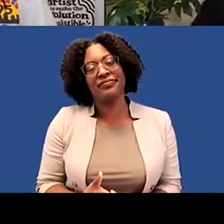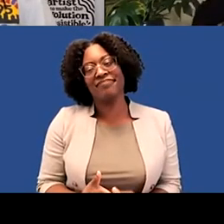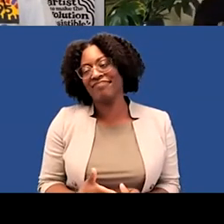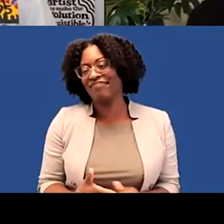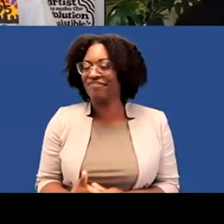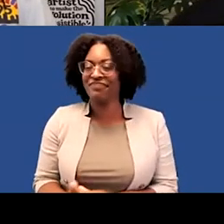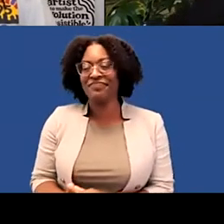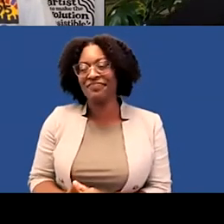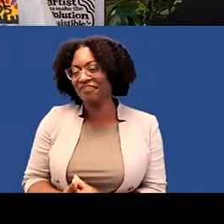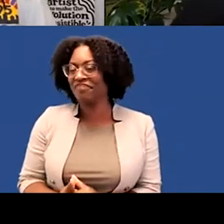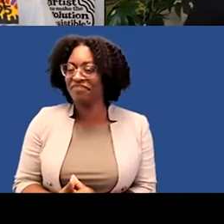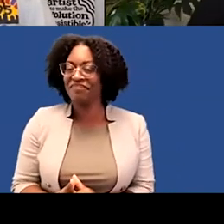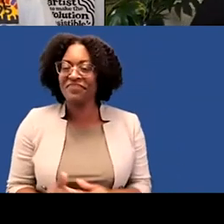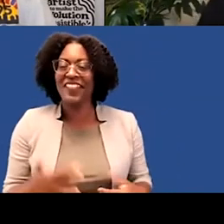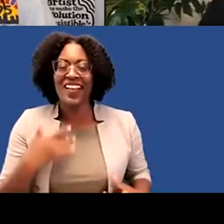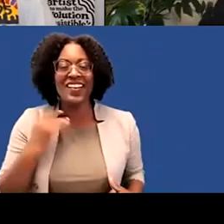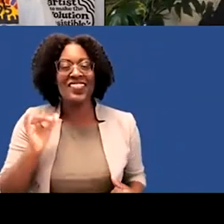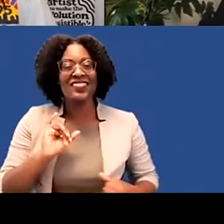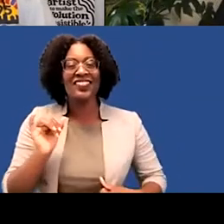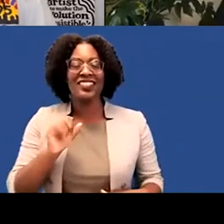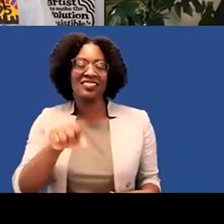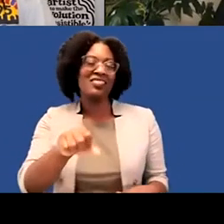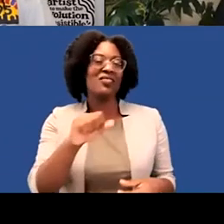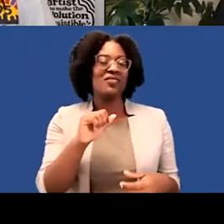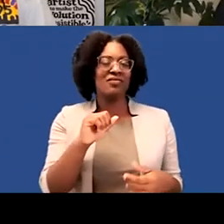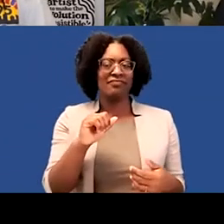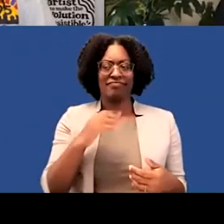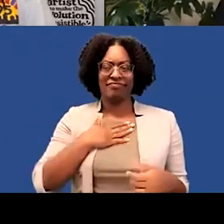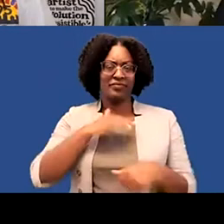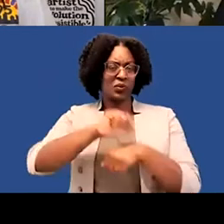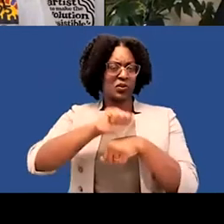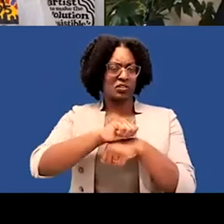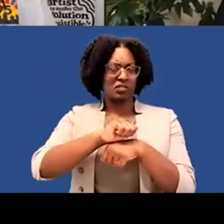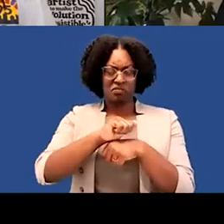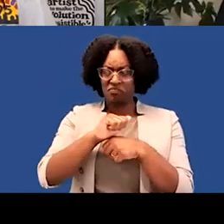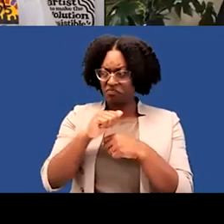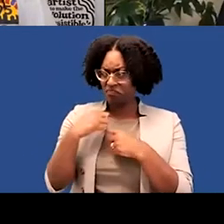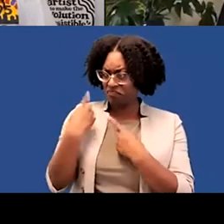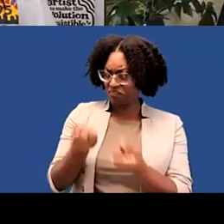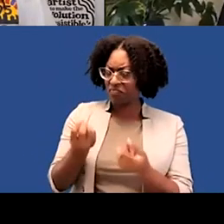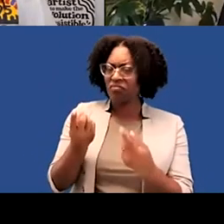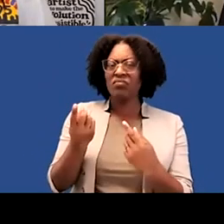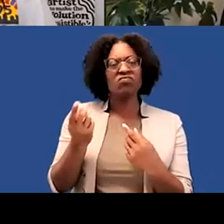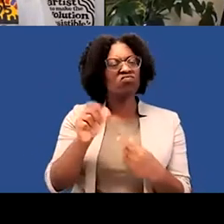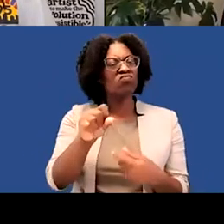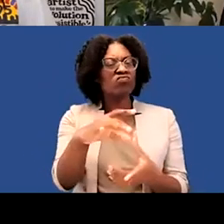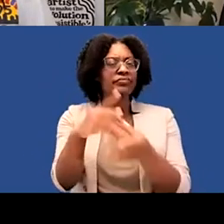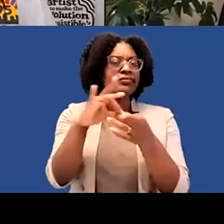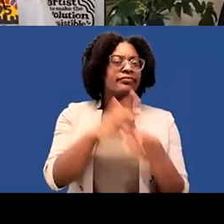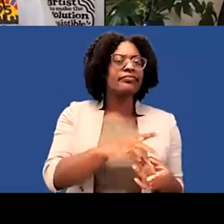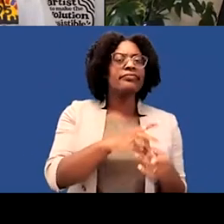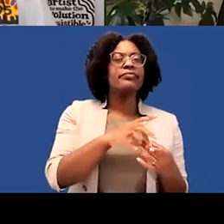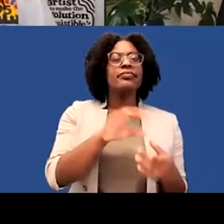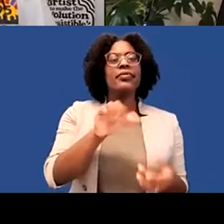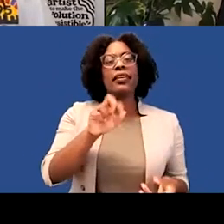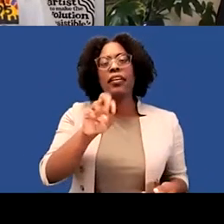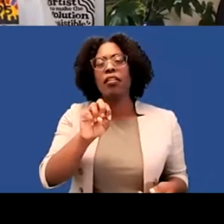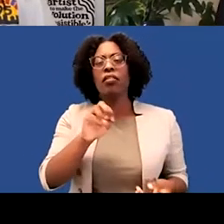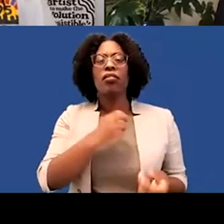I feel like all of my work comes from some place of care and like empathy.